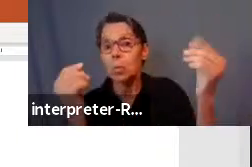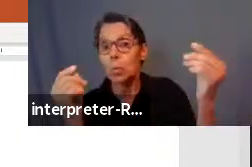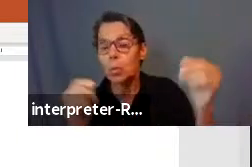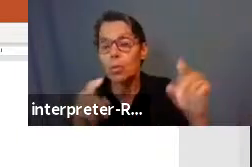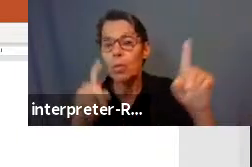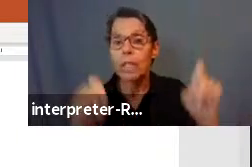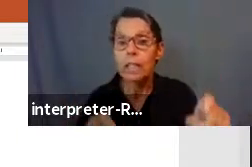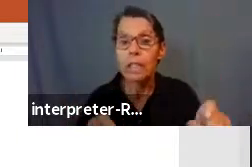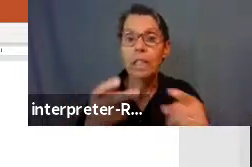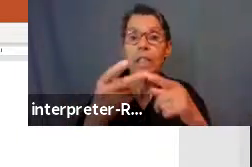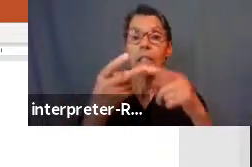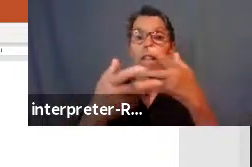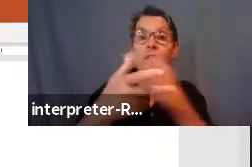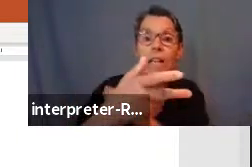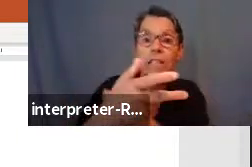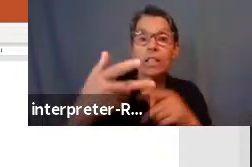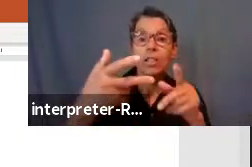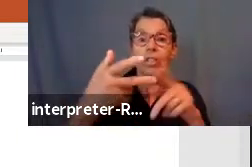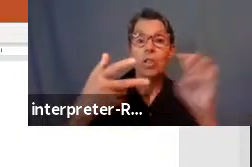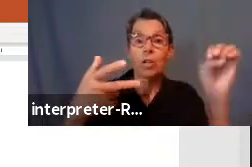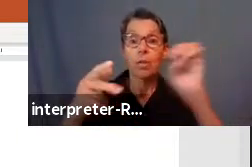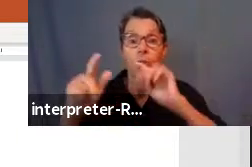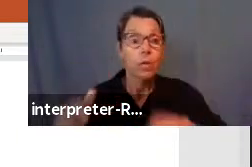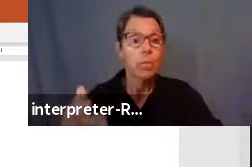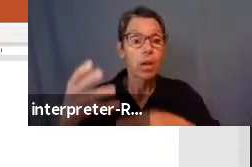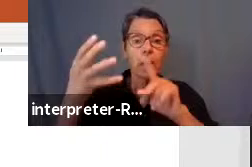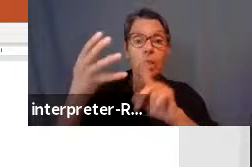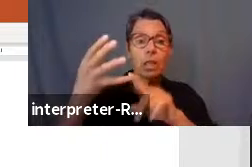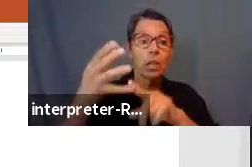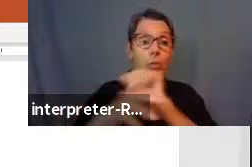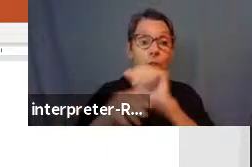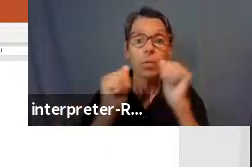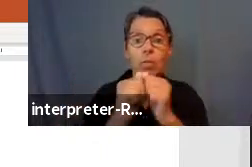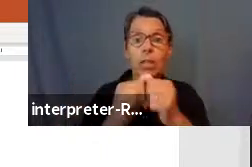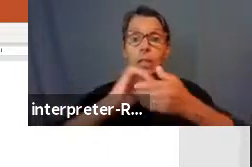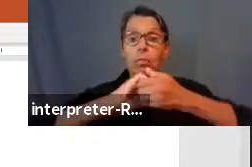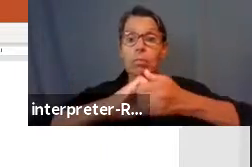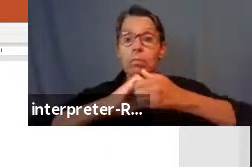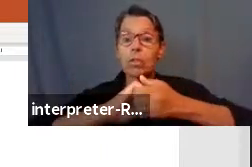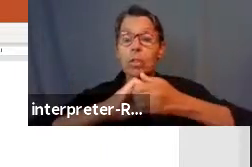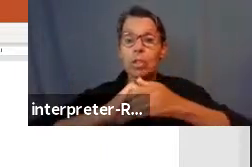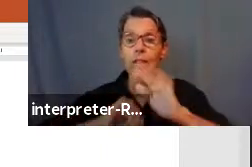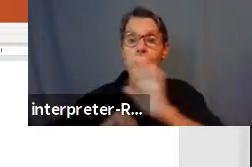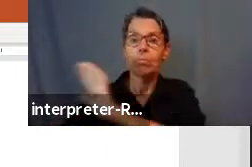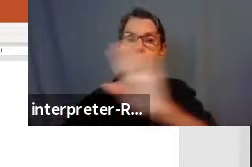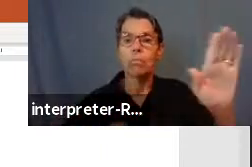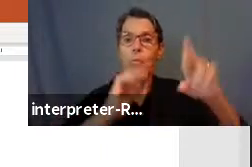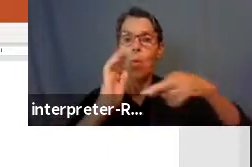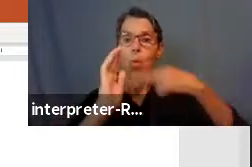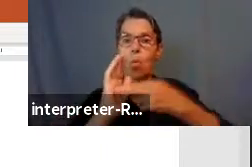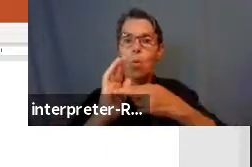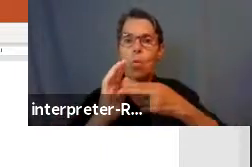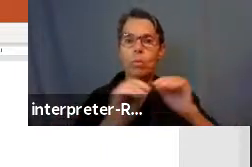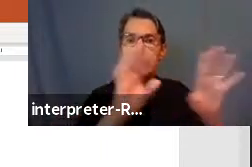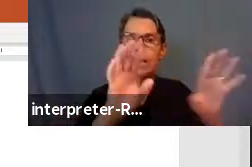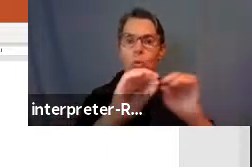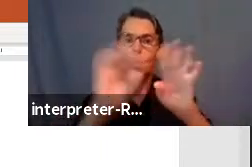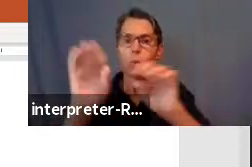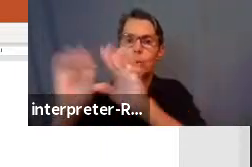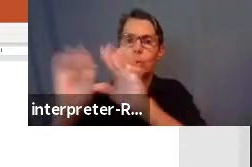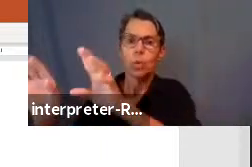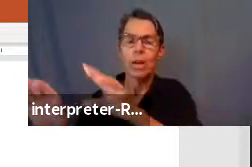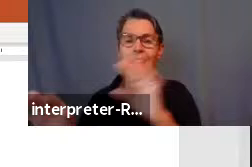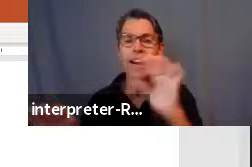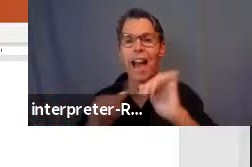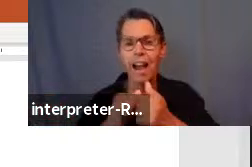vaccinations, emergency response, working with our partnering and our roles. That really our focus needs to be on how are we going to sustain our